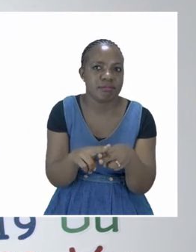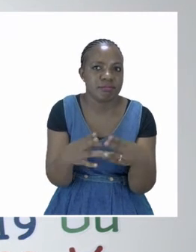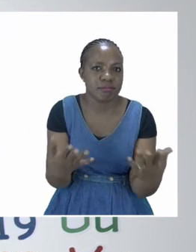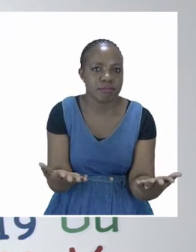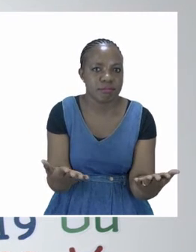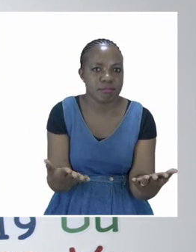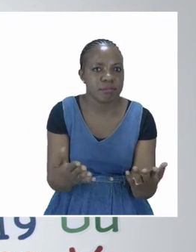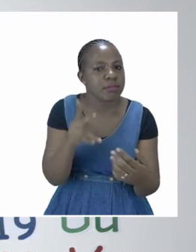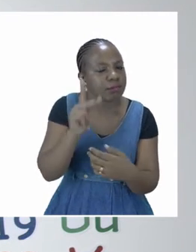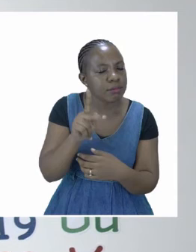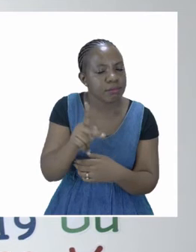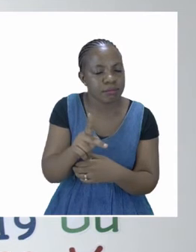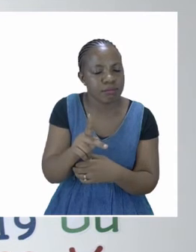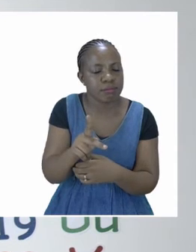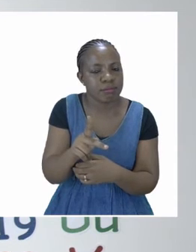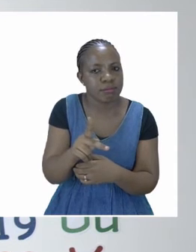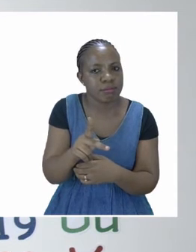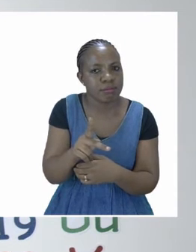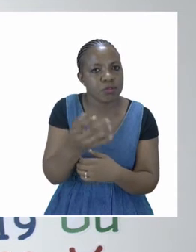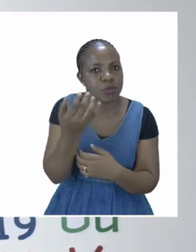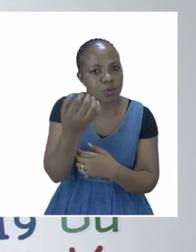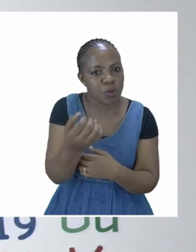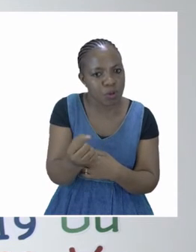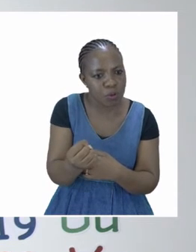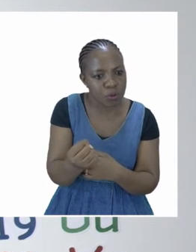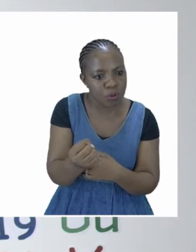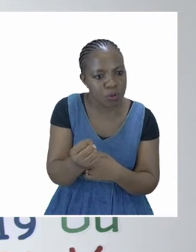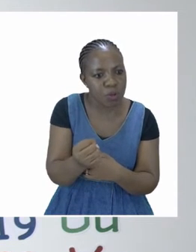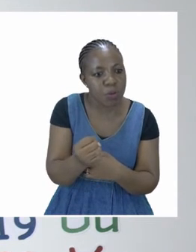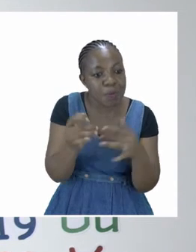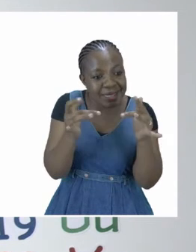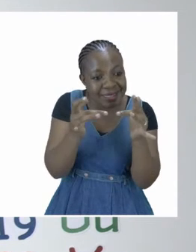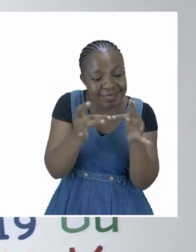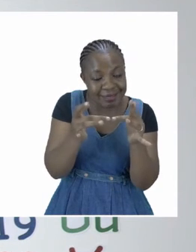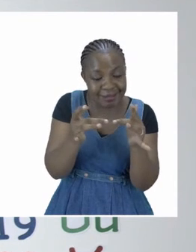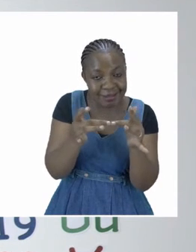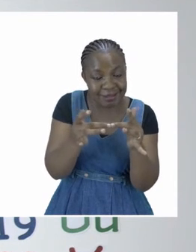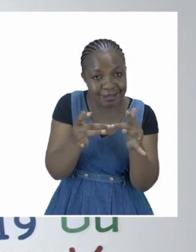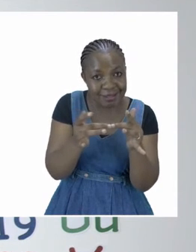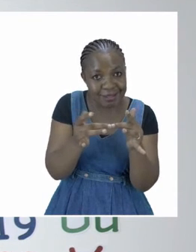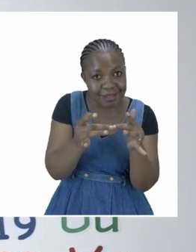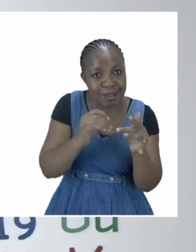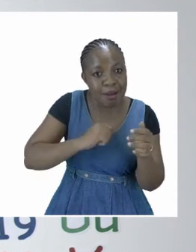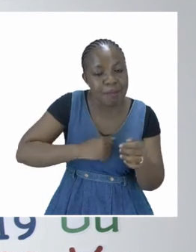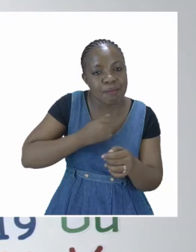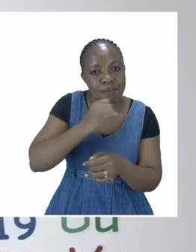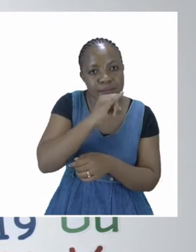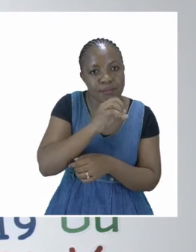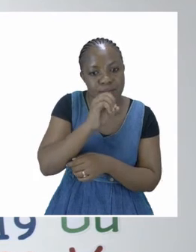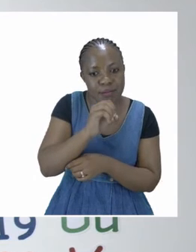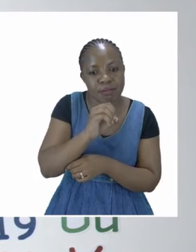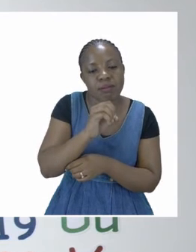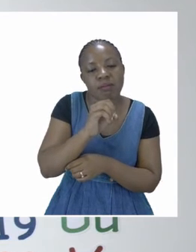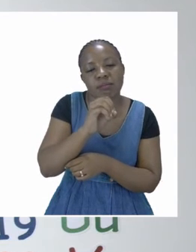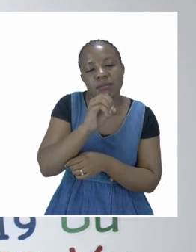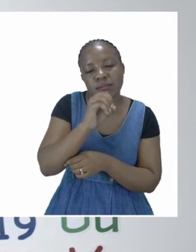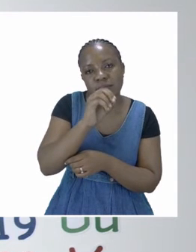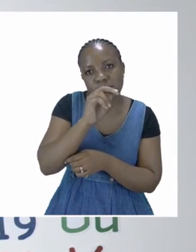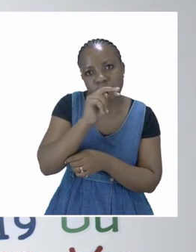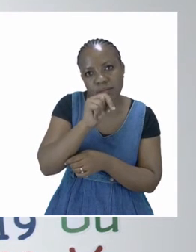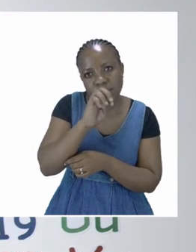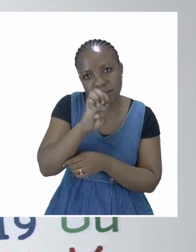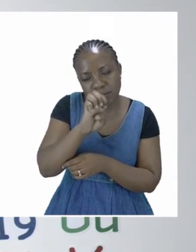I can't wait for story time to come back. Yeah. Because I really want to talk to Zoe and Zacky. Yeah. And Zoshina's also come back.